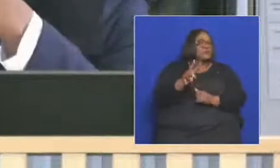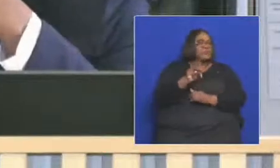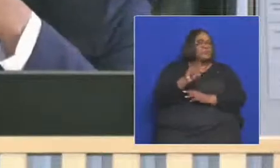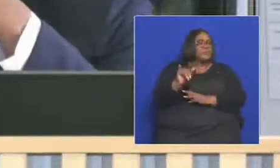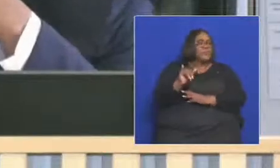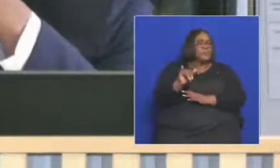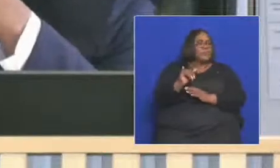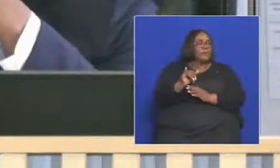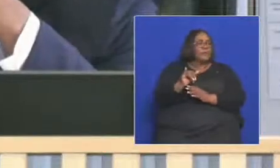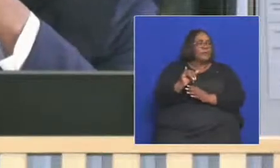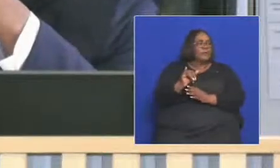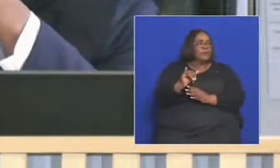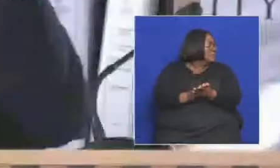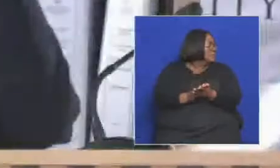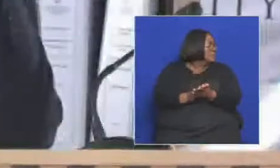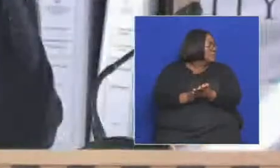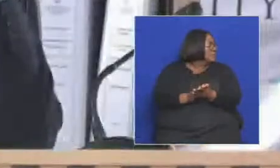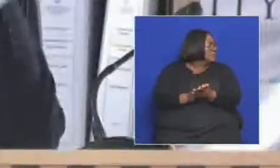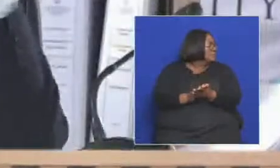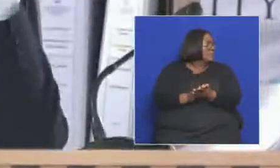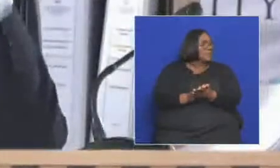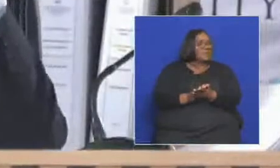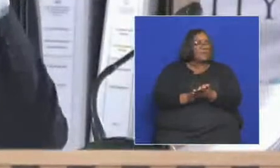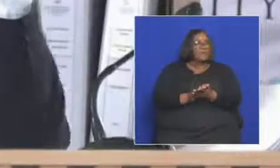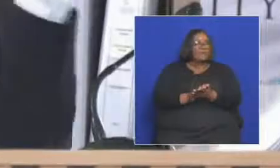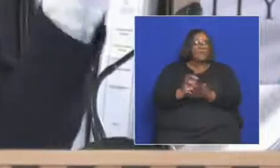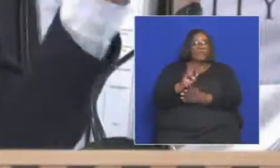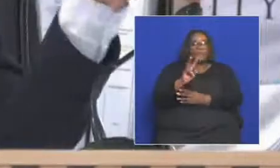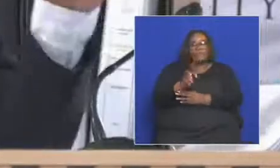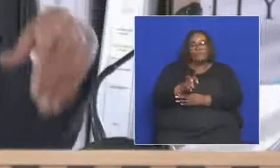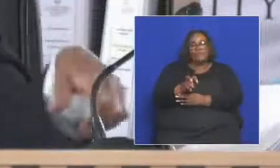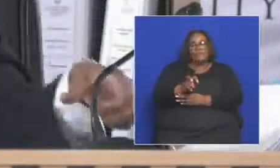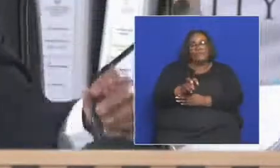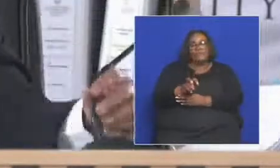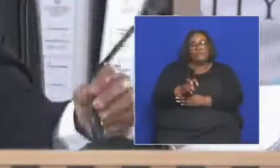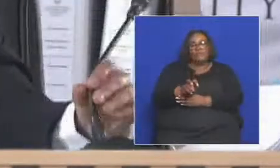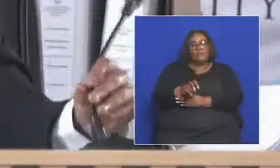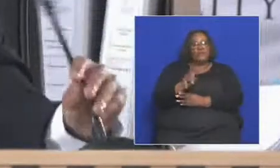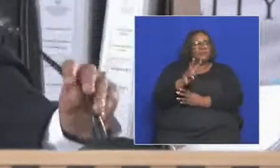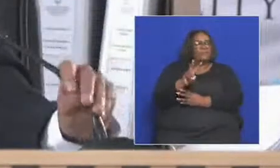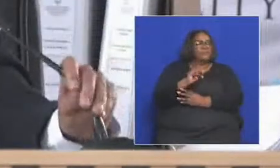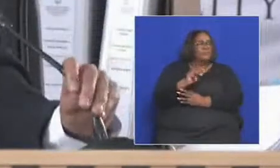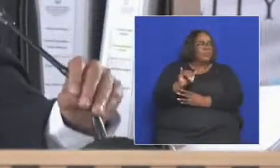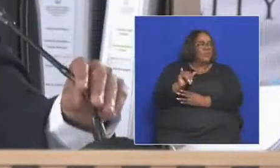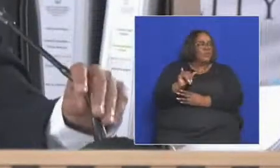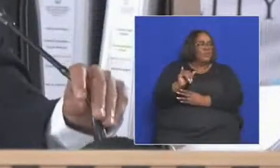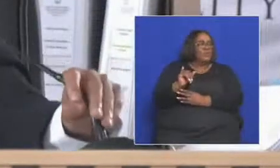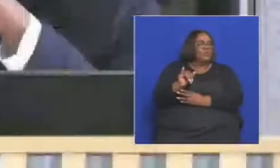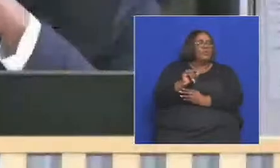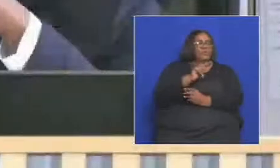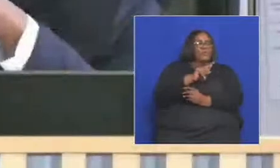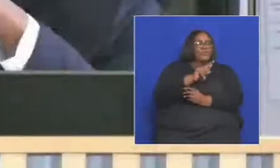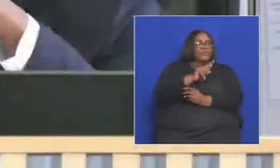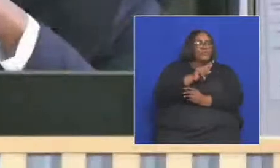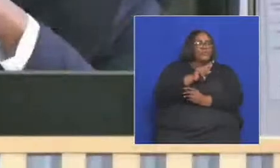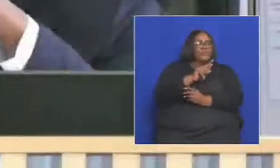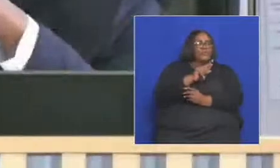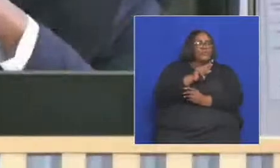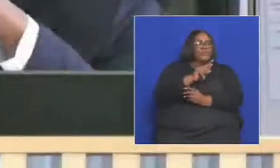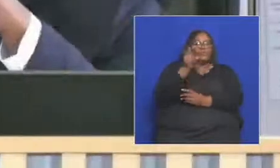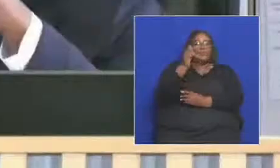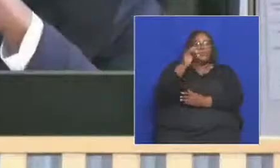of Ms. Silo's. Now, this 2 million has been used up by you. Yes. In respect of